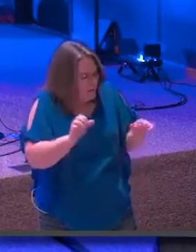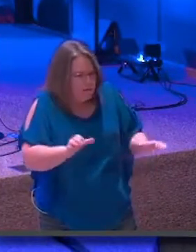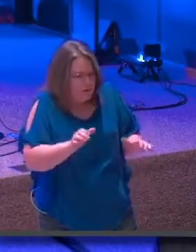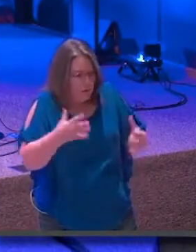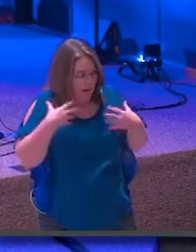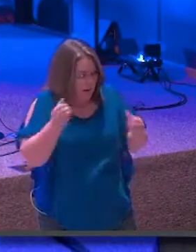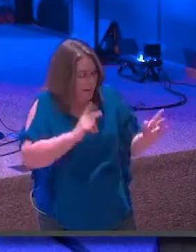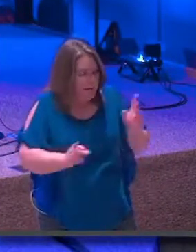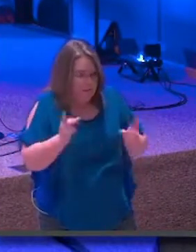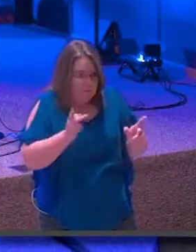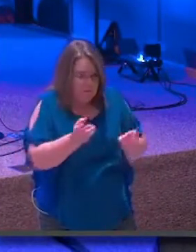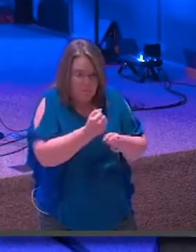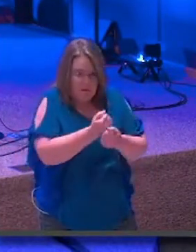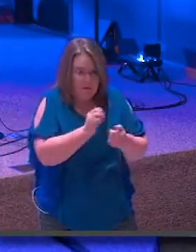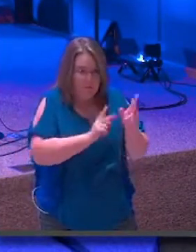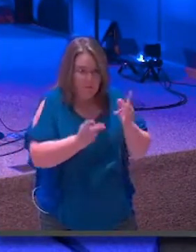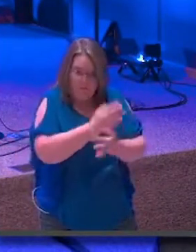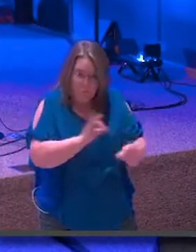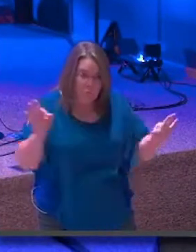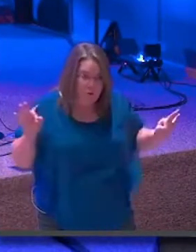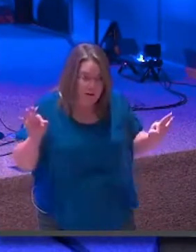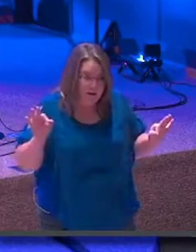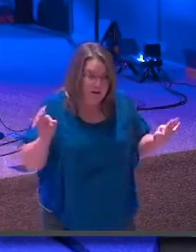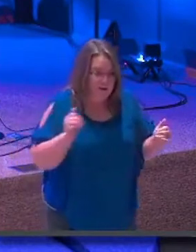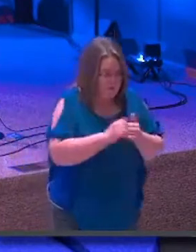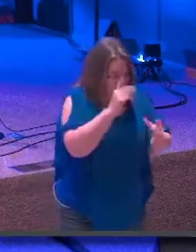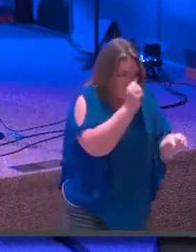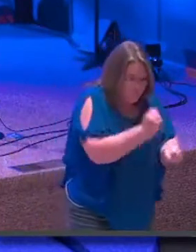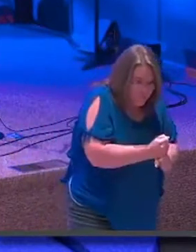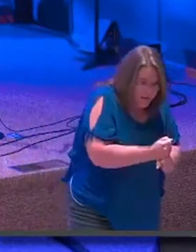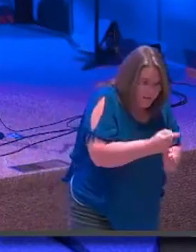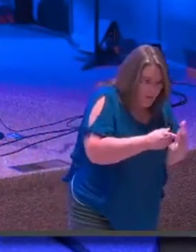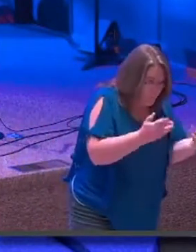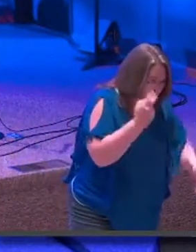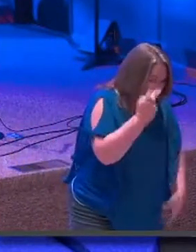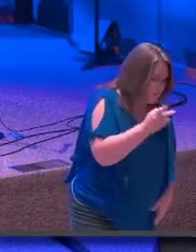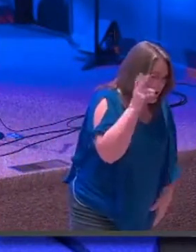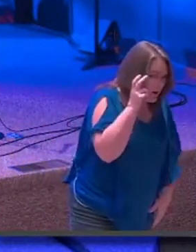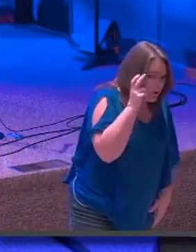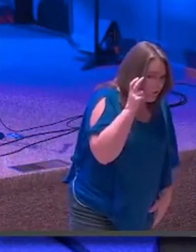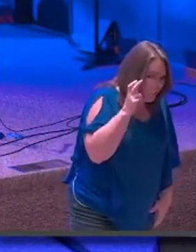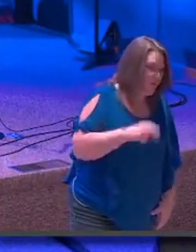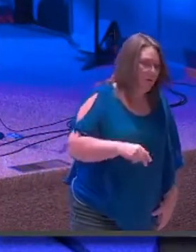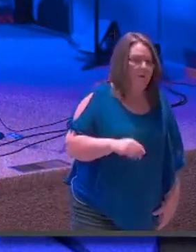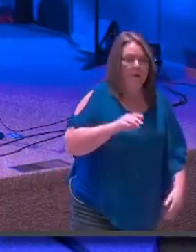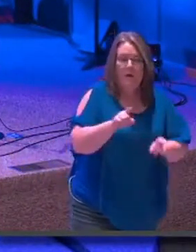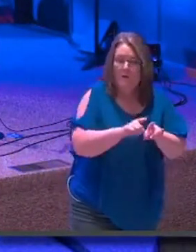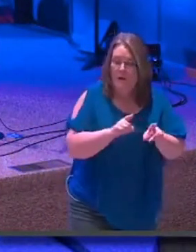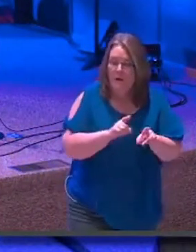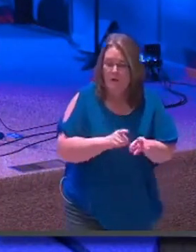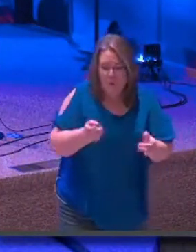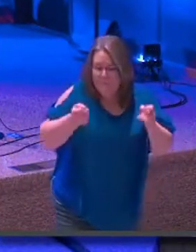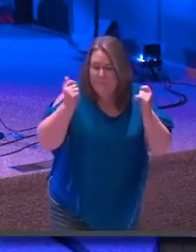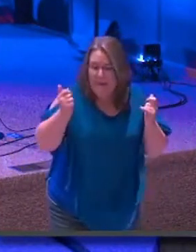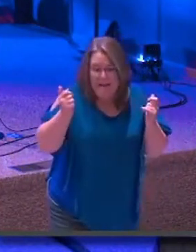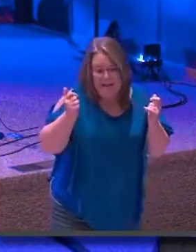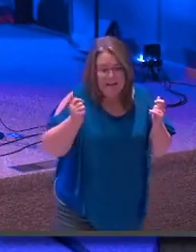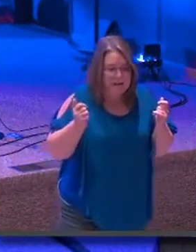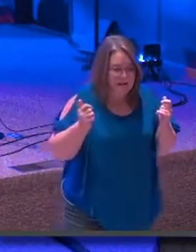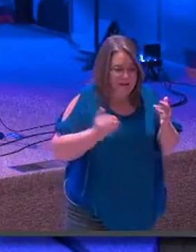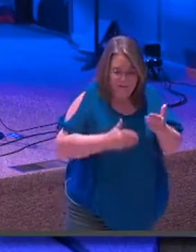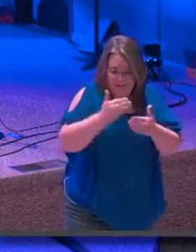setting people free. And so with their faith and what they saw and heard, they also immediately took the next step in